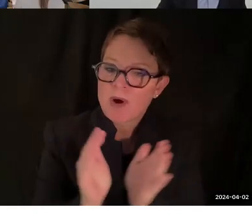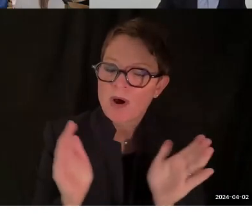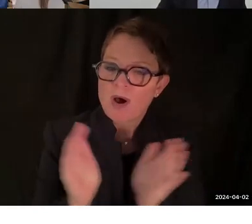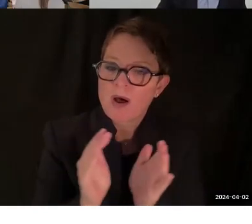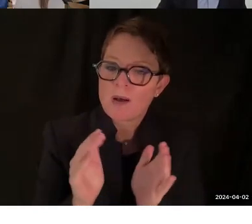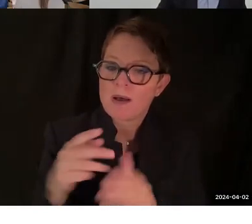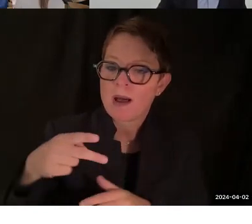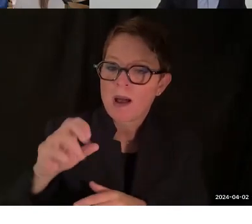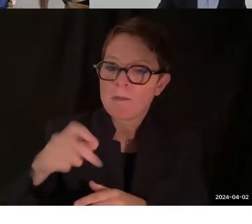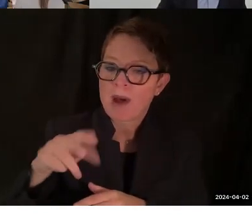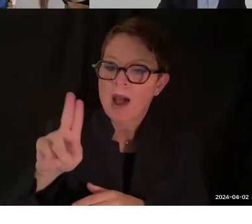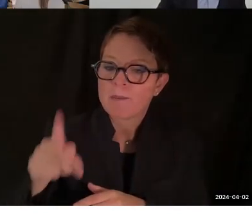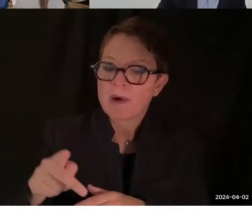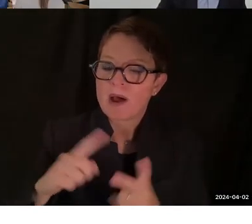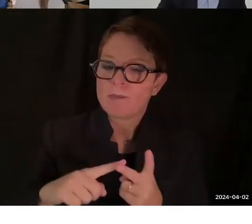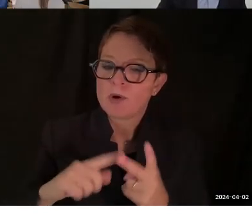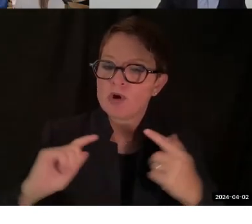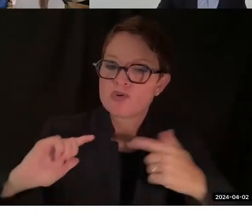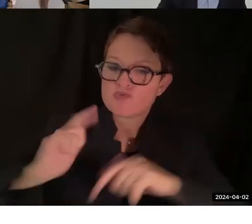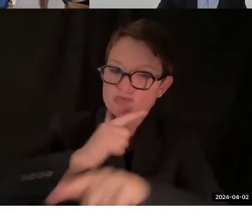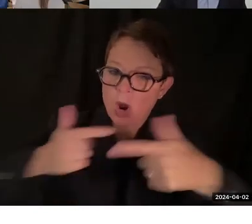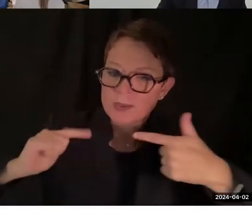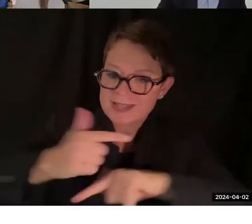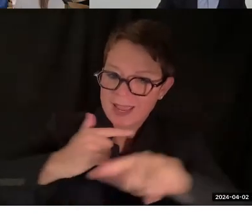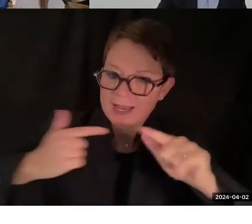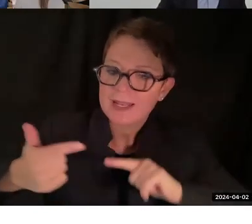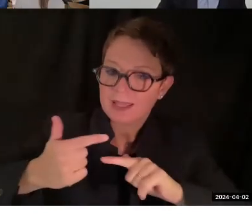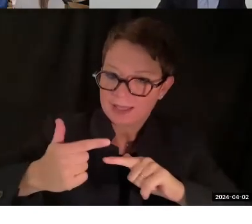maybe pop-up or rotating